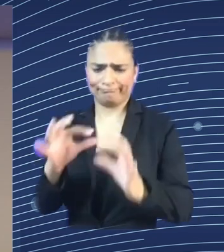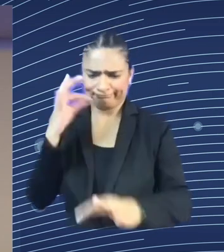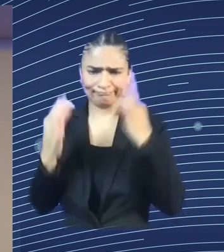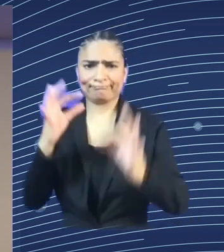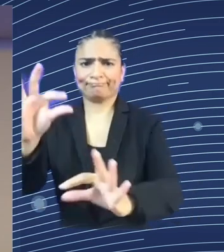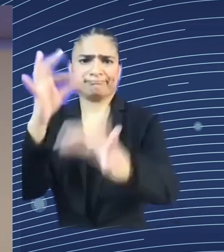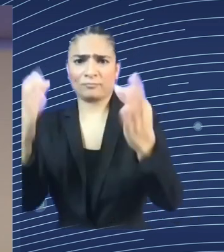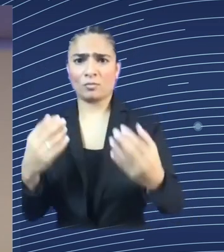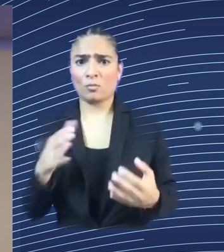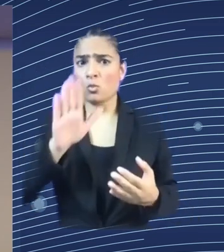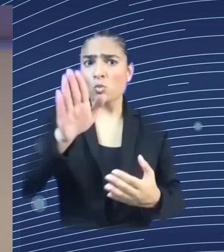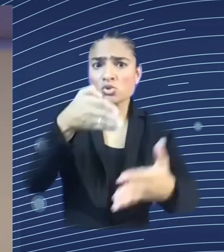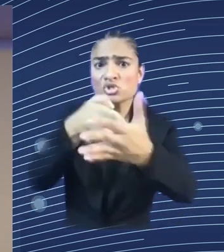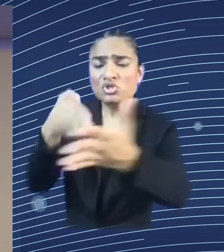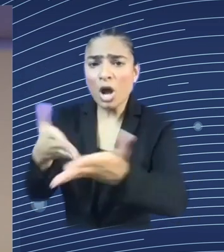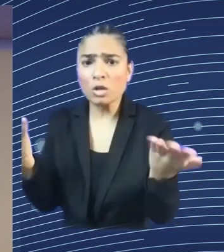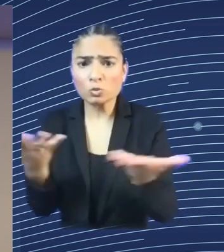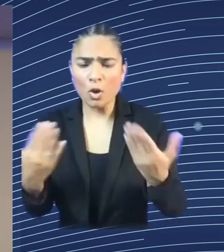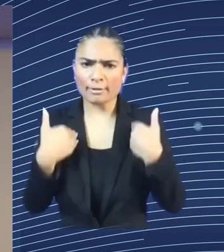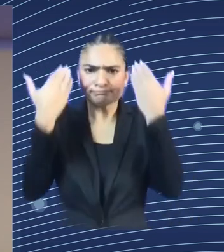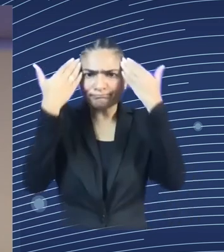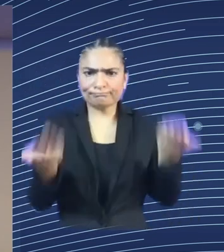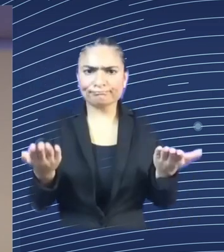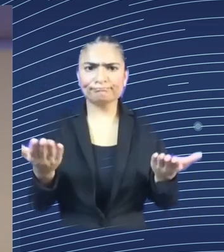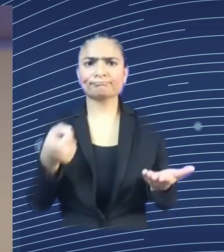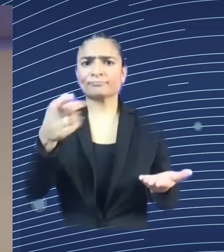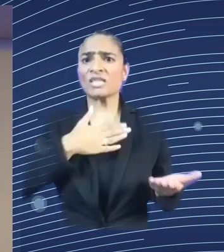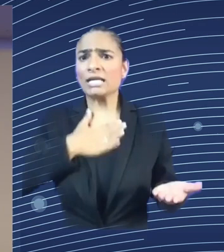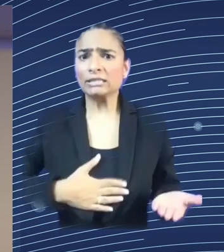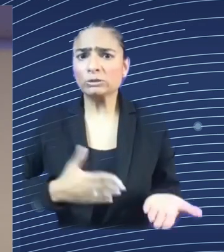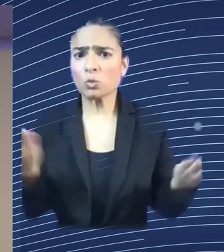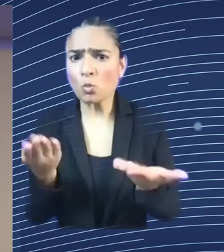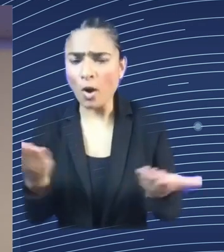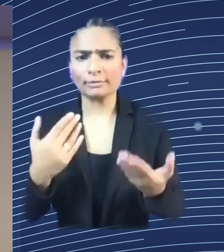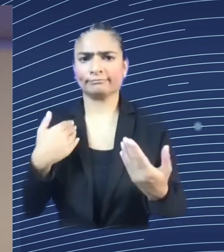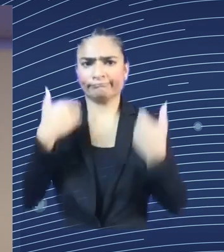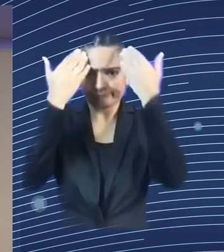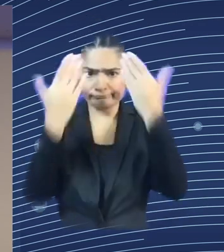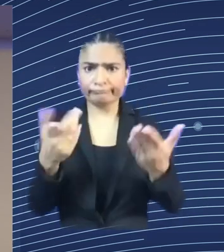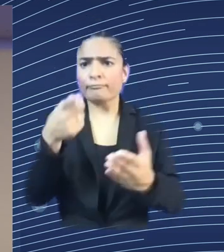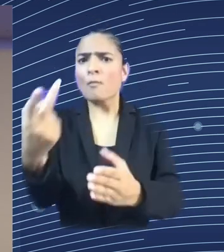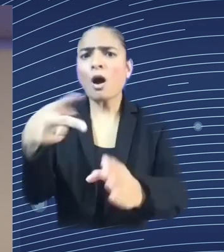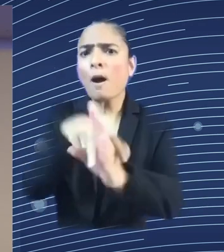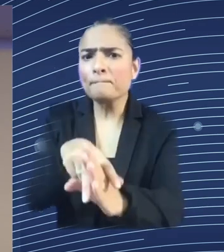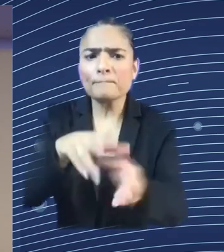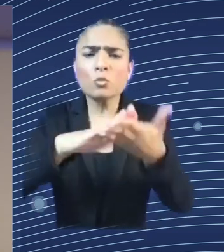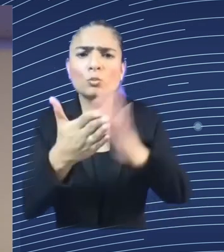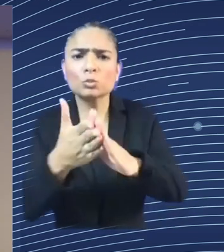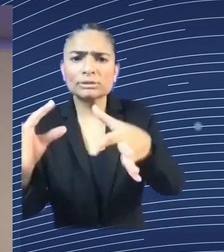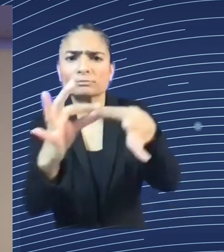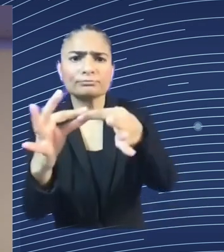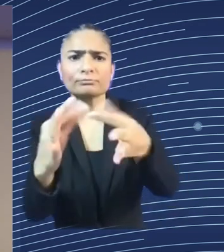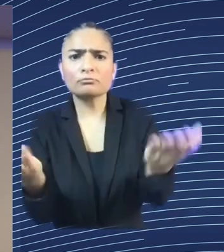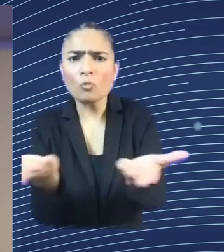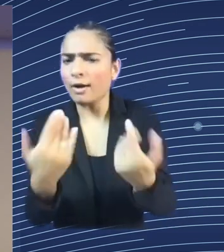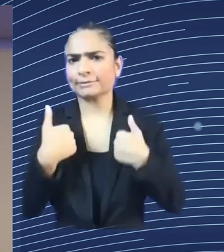in the decision-making processes of implementing such an algorithm. So this is like the key to understand,